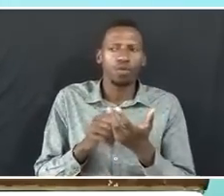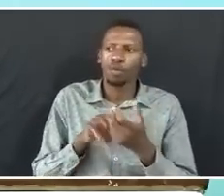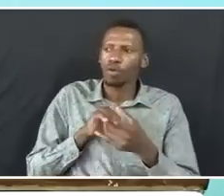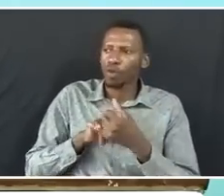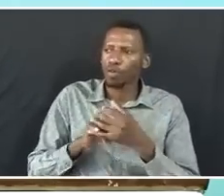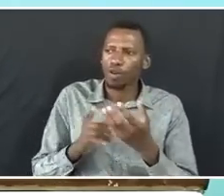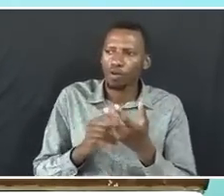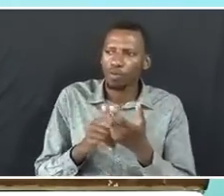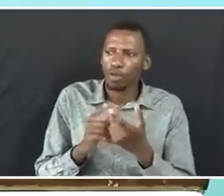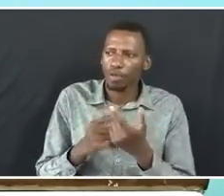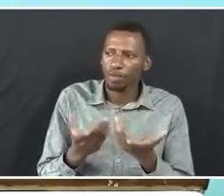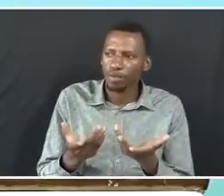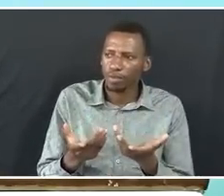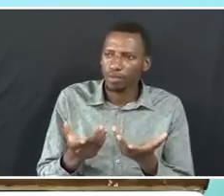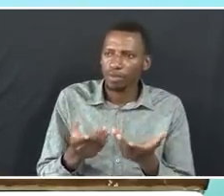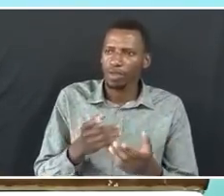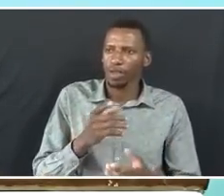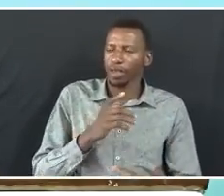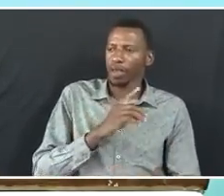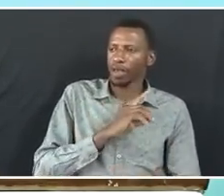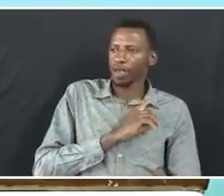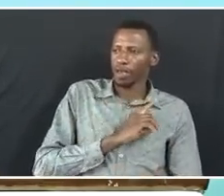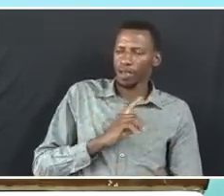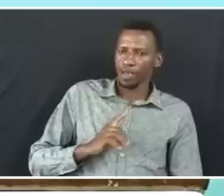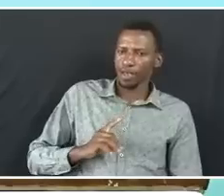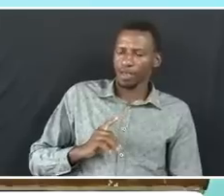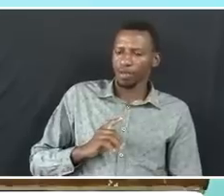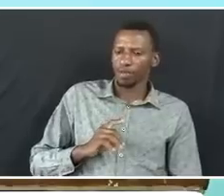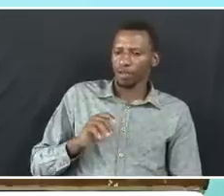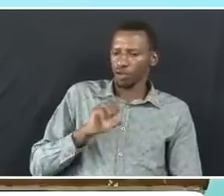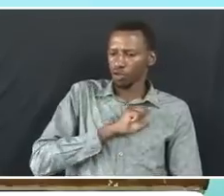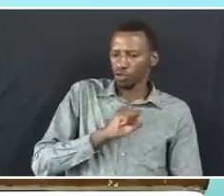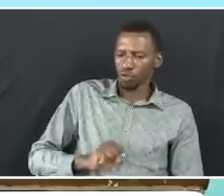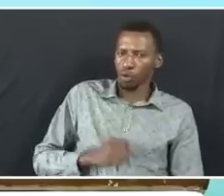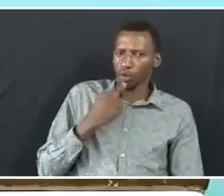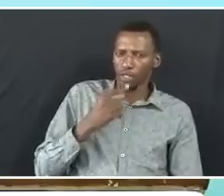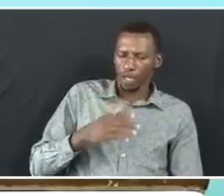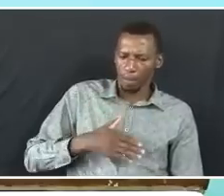I said, if my father had just this, I want to beat my father.